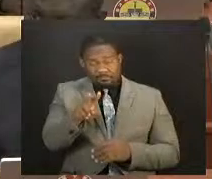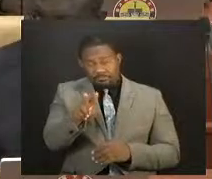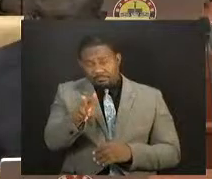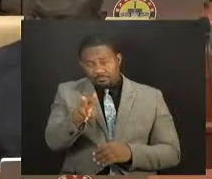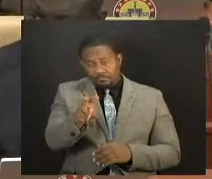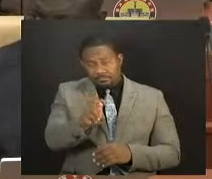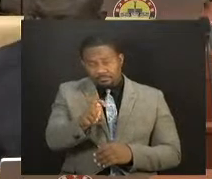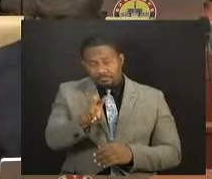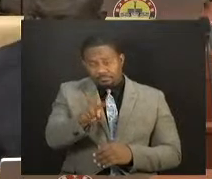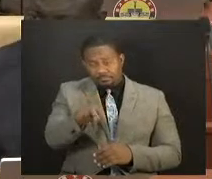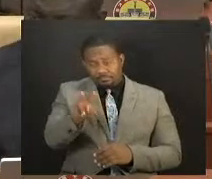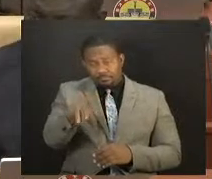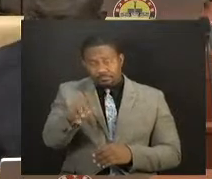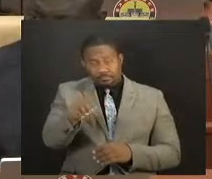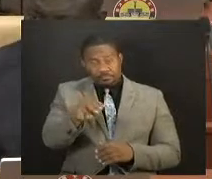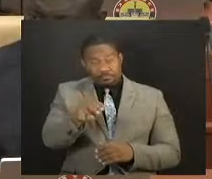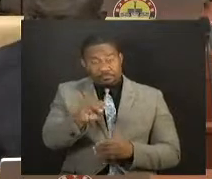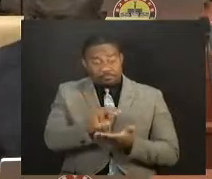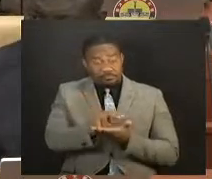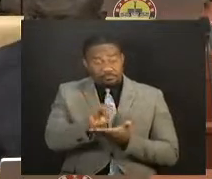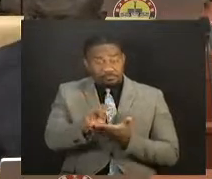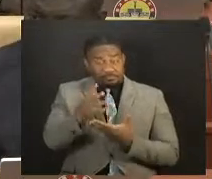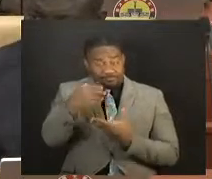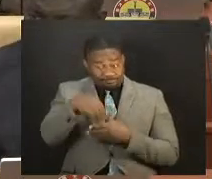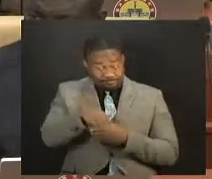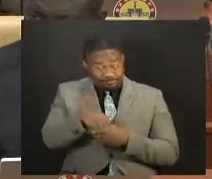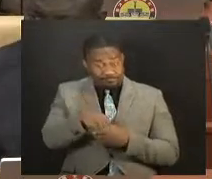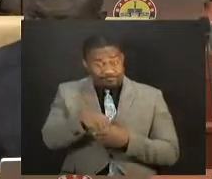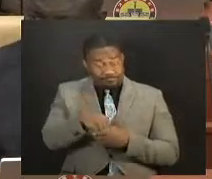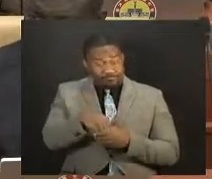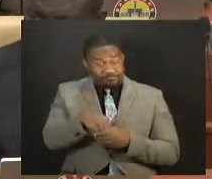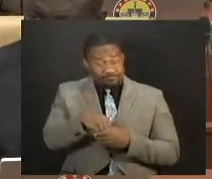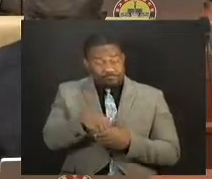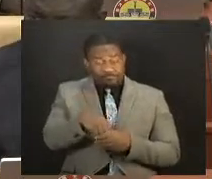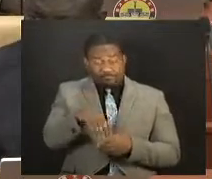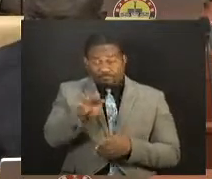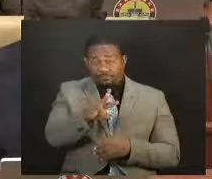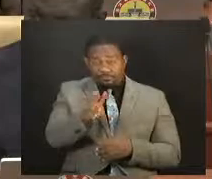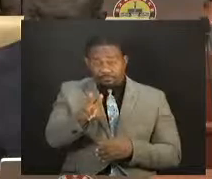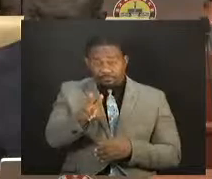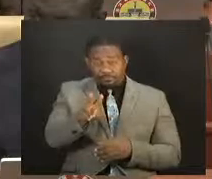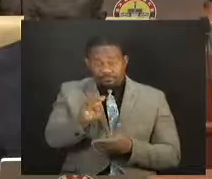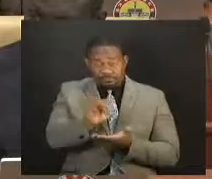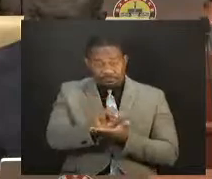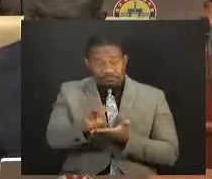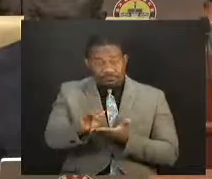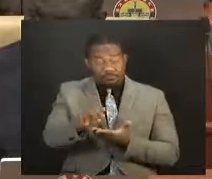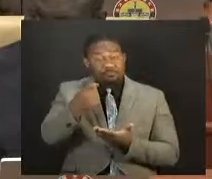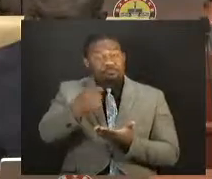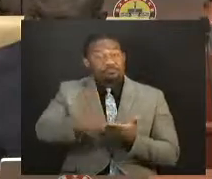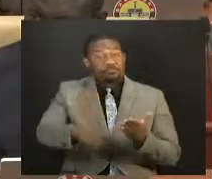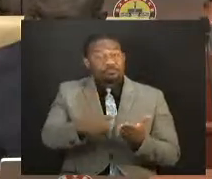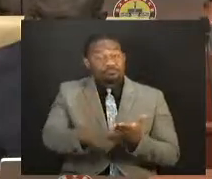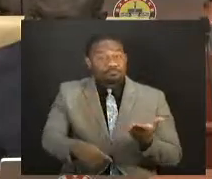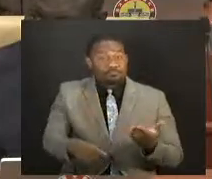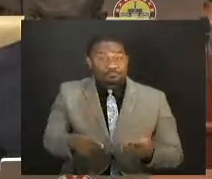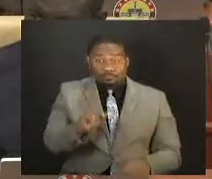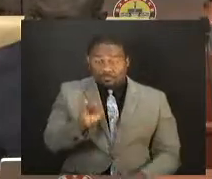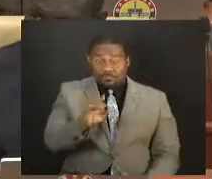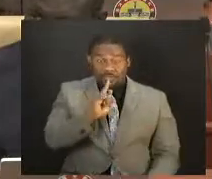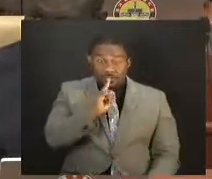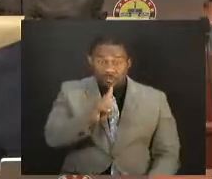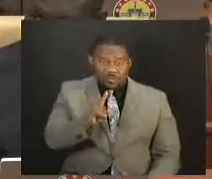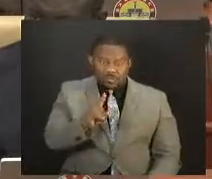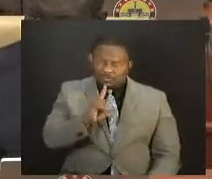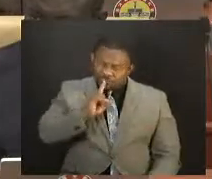222 million inclusive of the tax of 42 million? If it is, then the actual construction